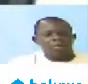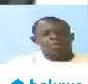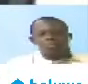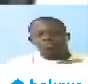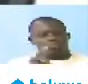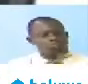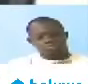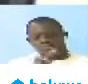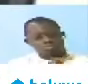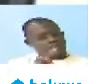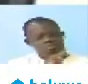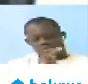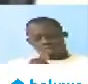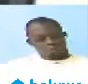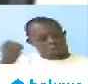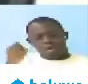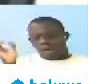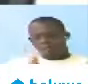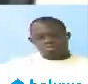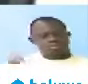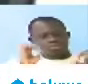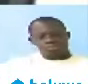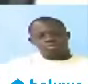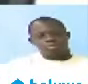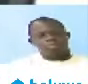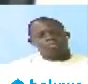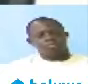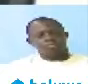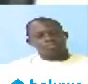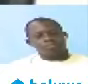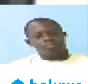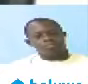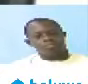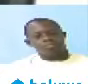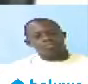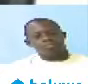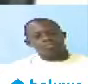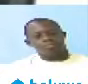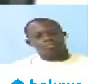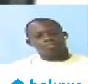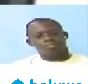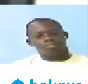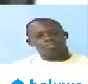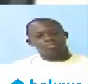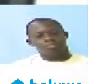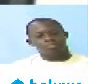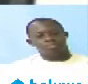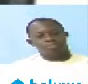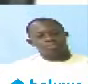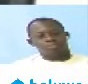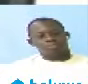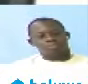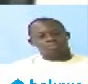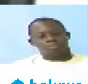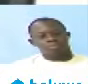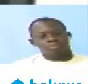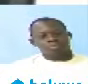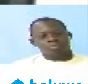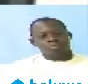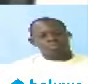Honey. No, we didn't come. We didn't come. We didn't come. Well,